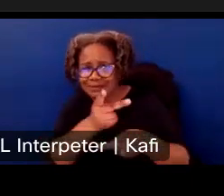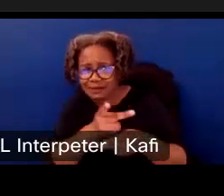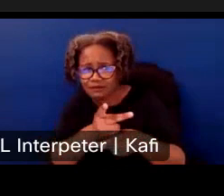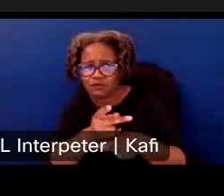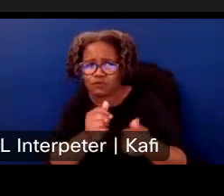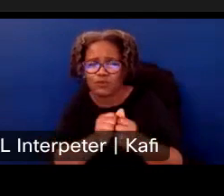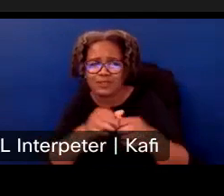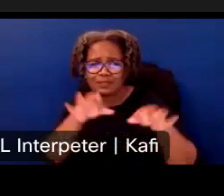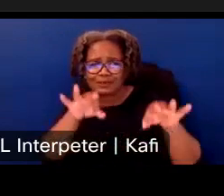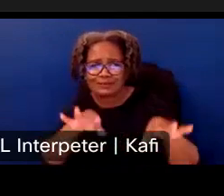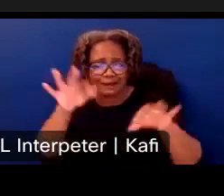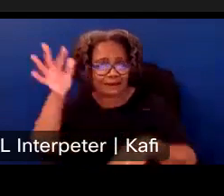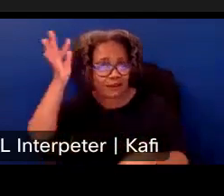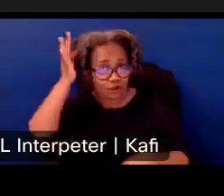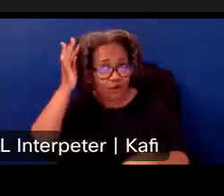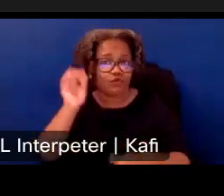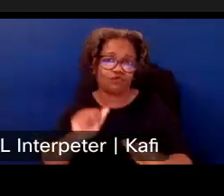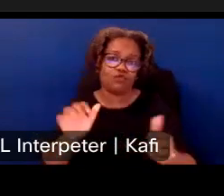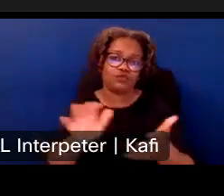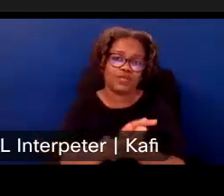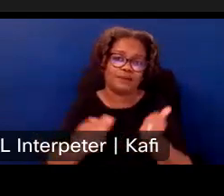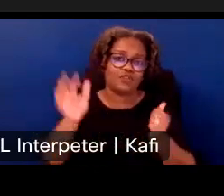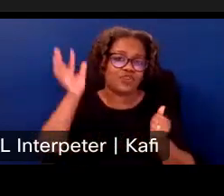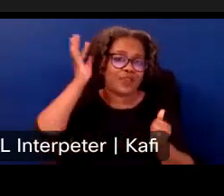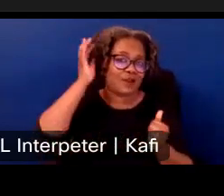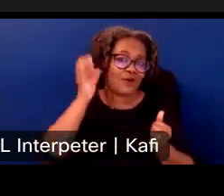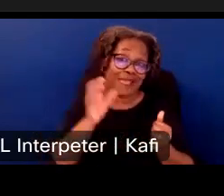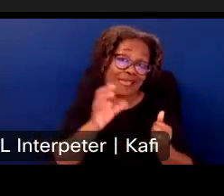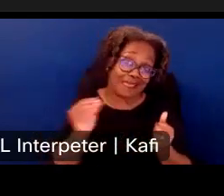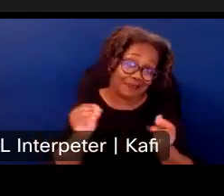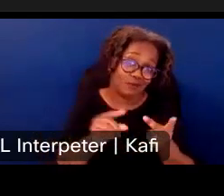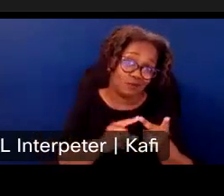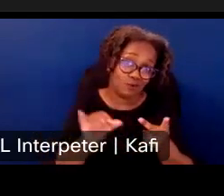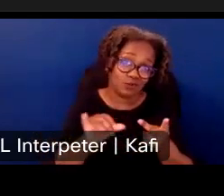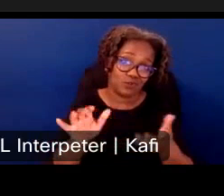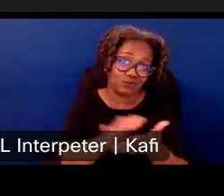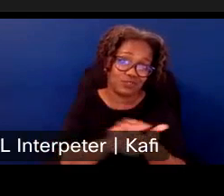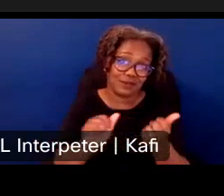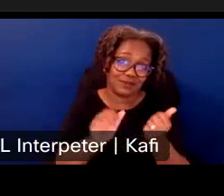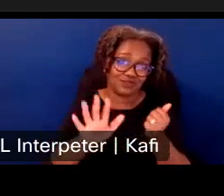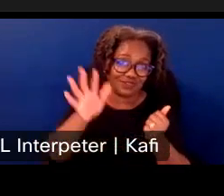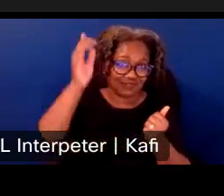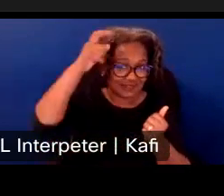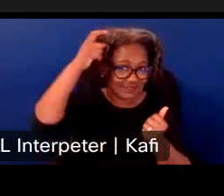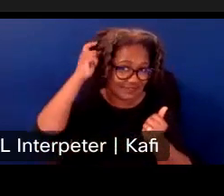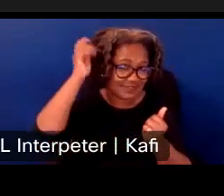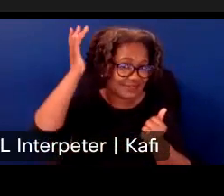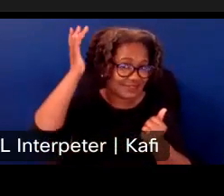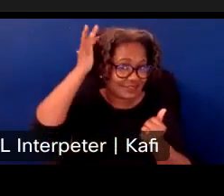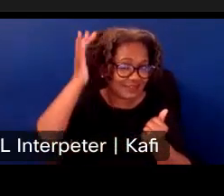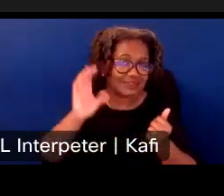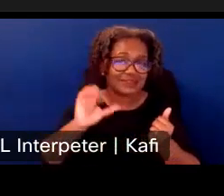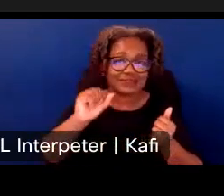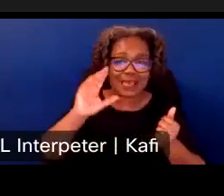So that's one way of dealing with it. That's with anyone that have anything to do with the tightness of